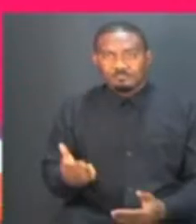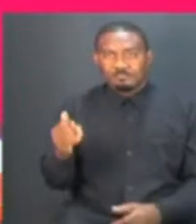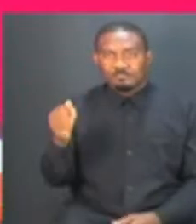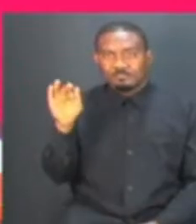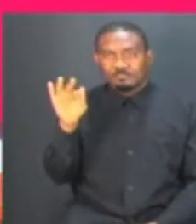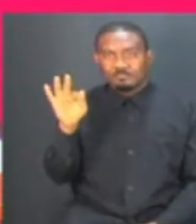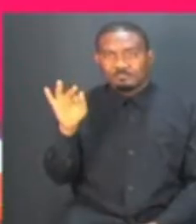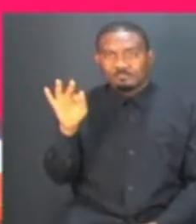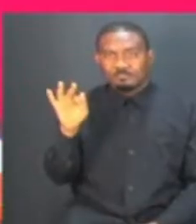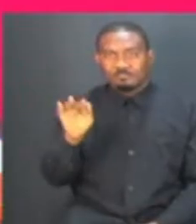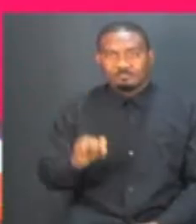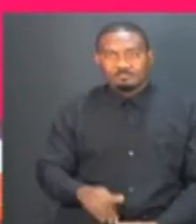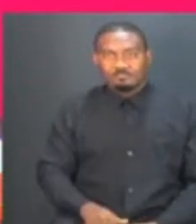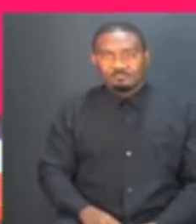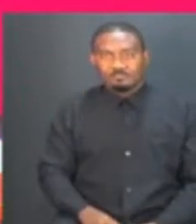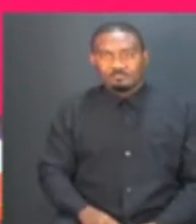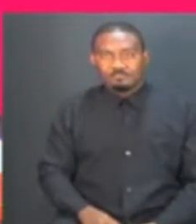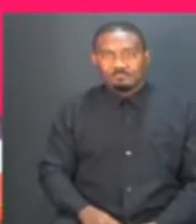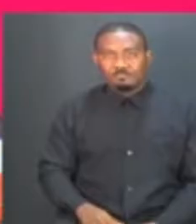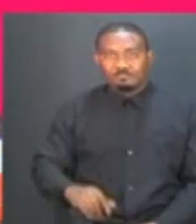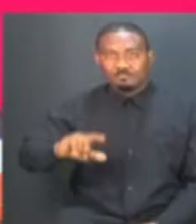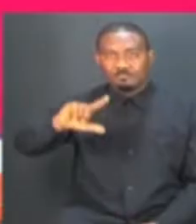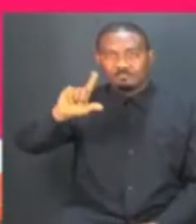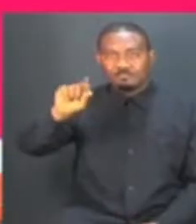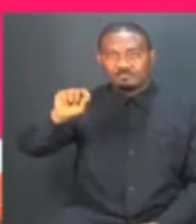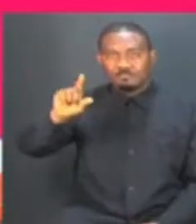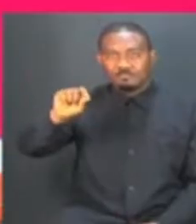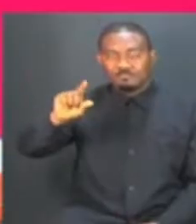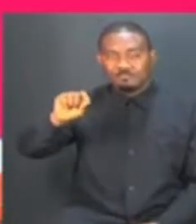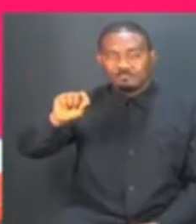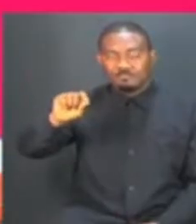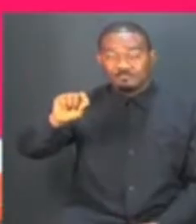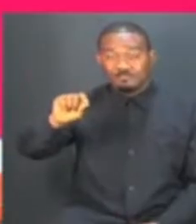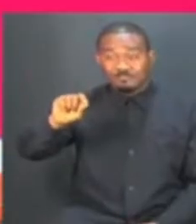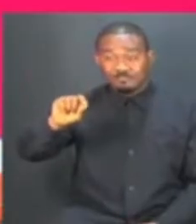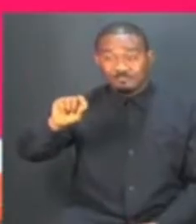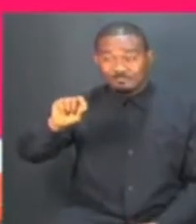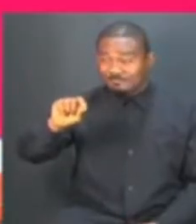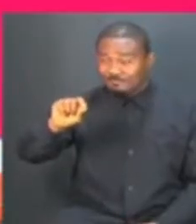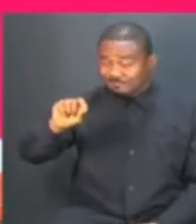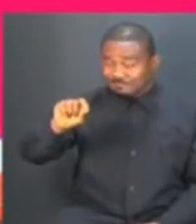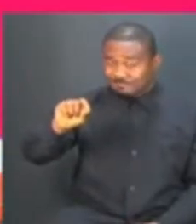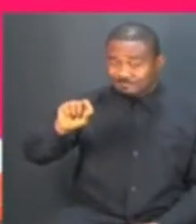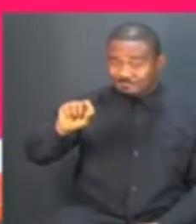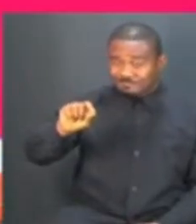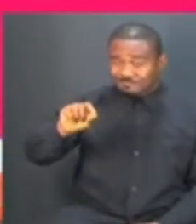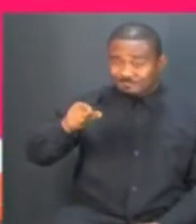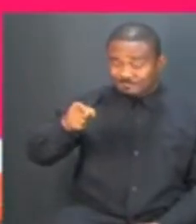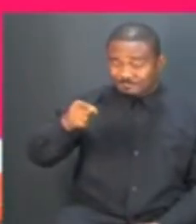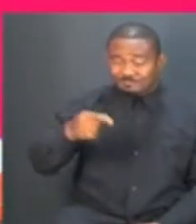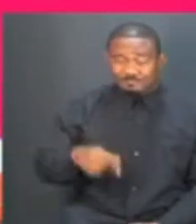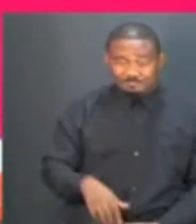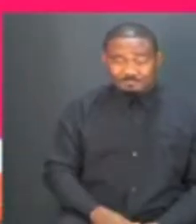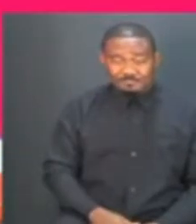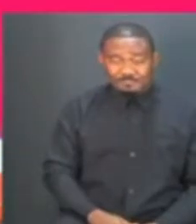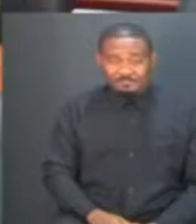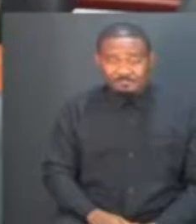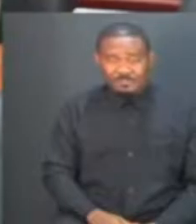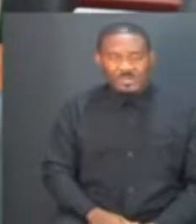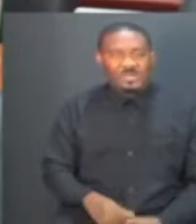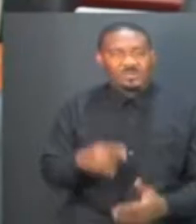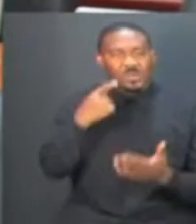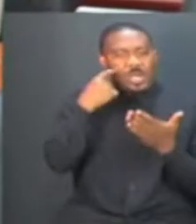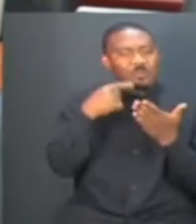19, and 20. Yes, page 19. Speaker, briefly, page 19. Thank you. Item 2.